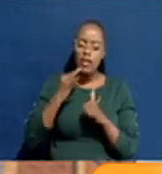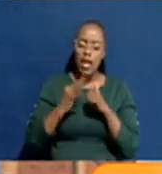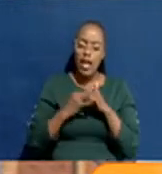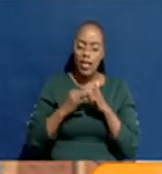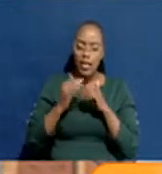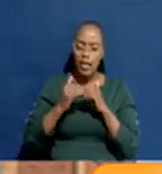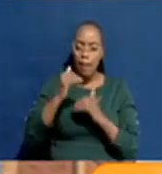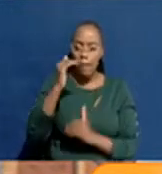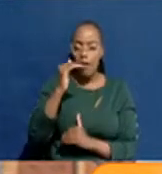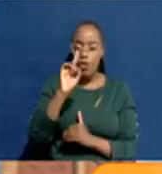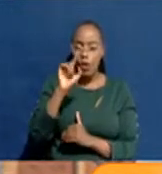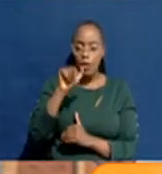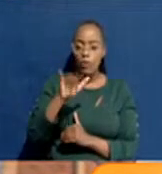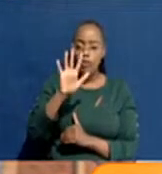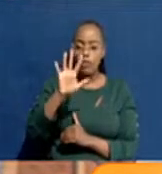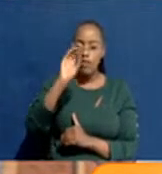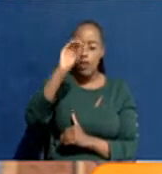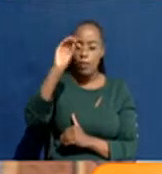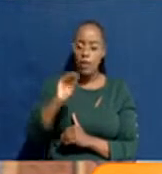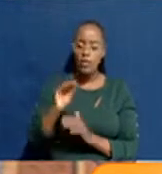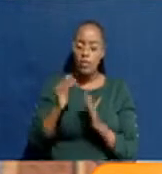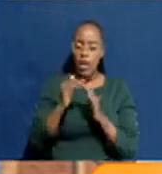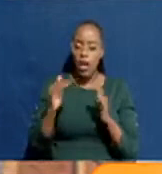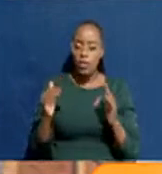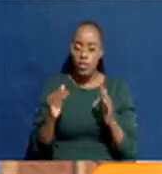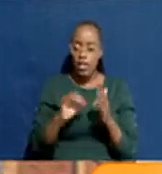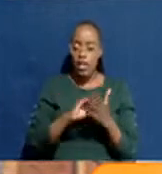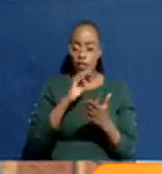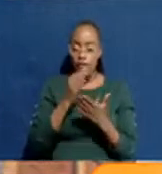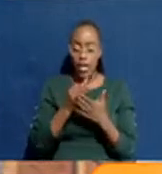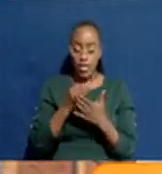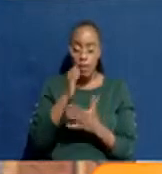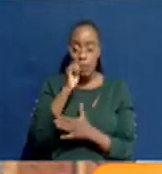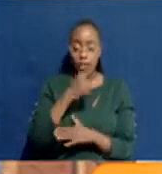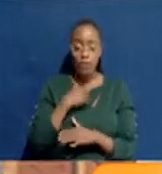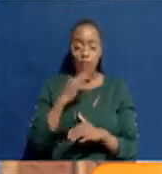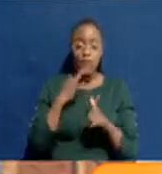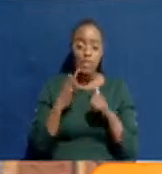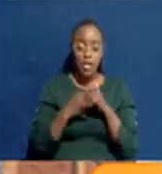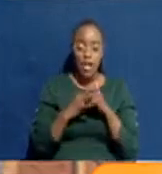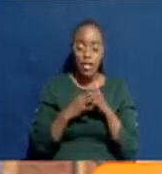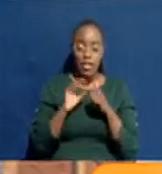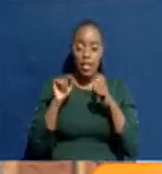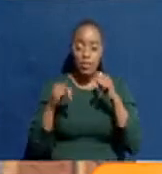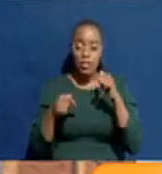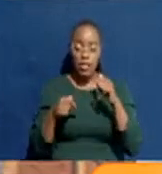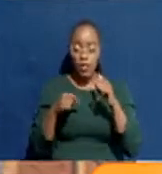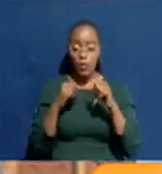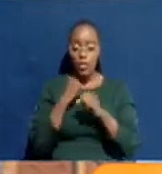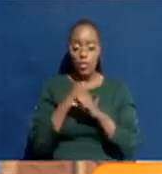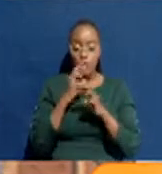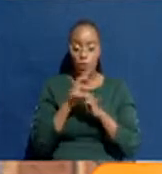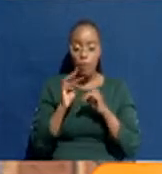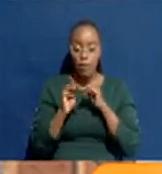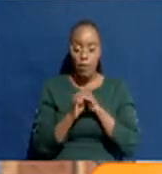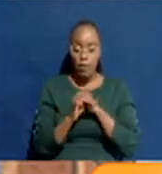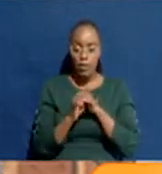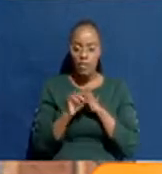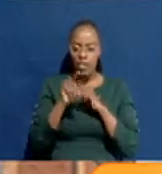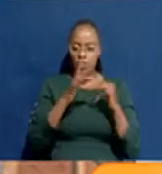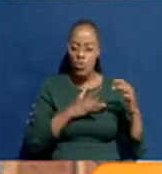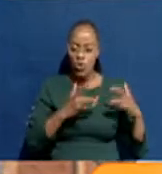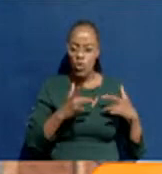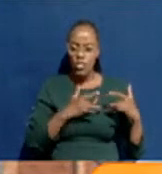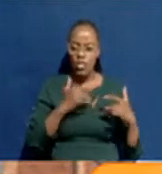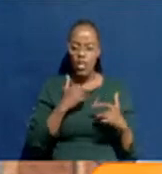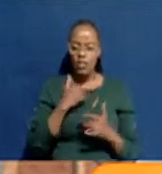say the 1.5% housing, as far as it can go, if it's 800,000, then you can do the math. Are you concerned